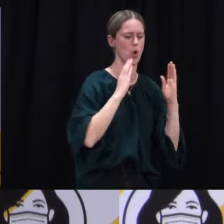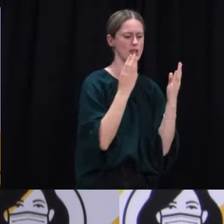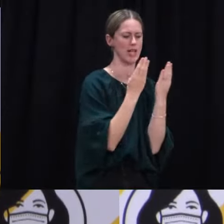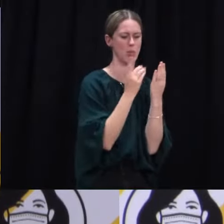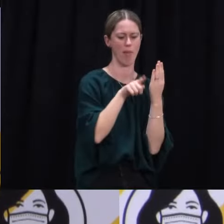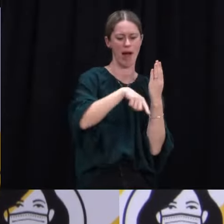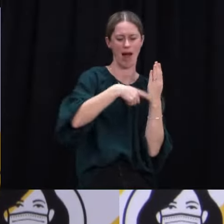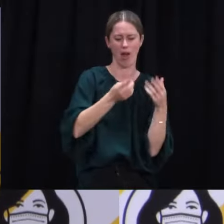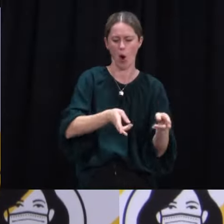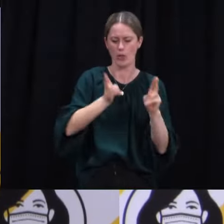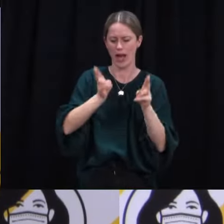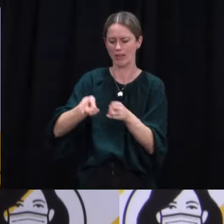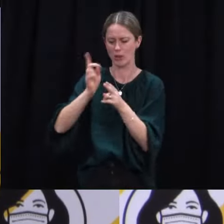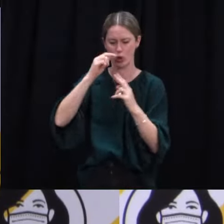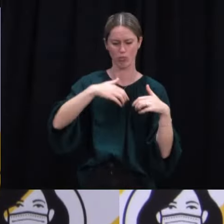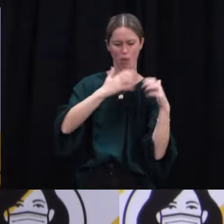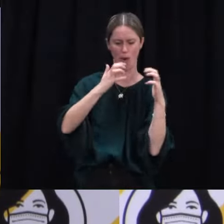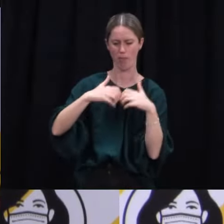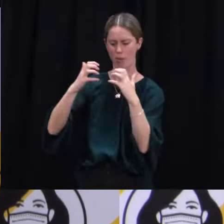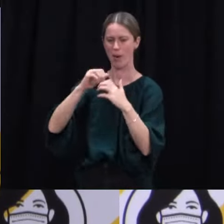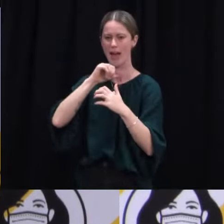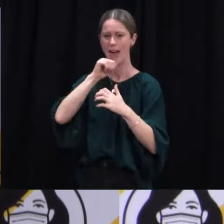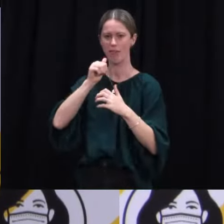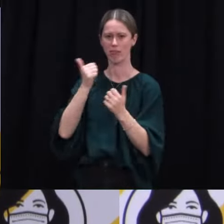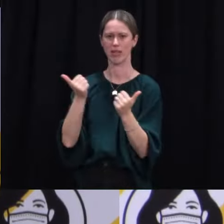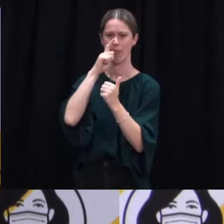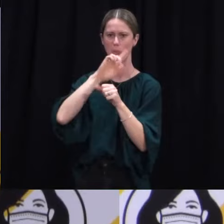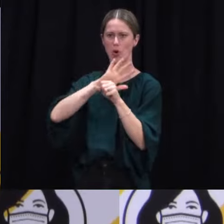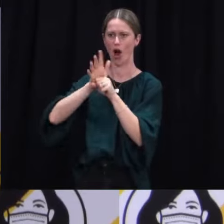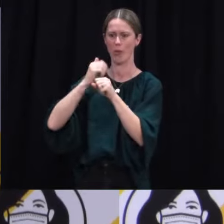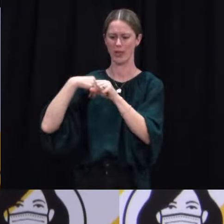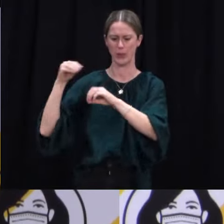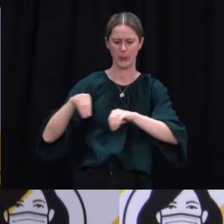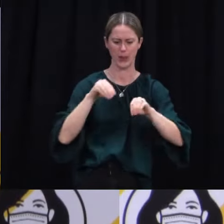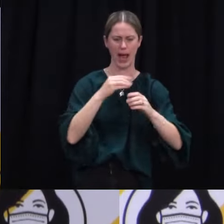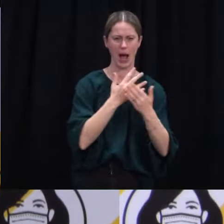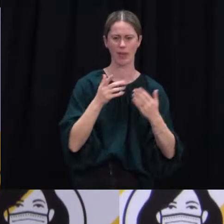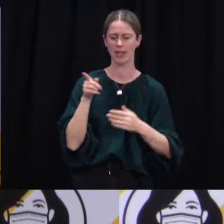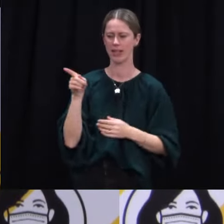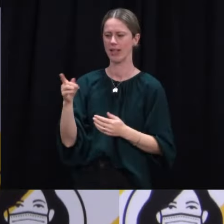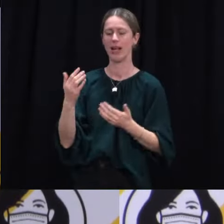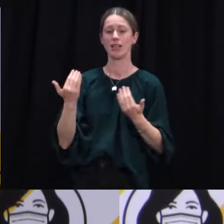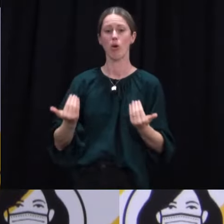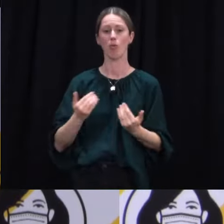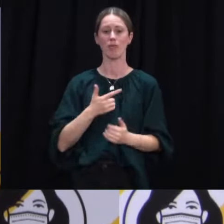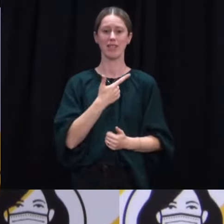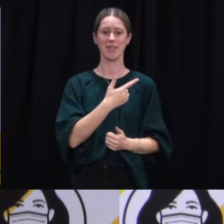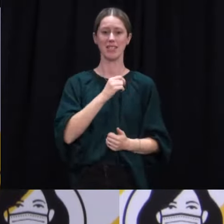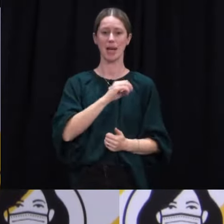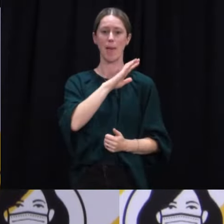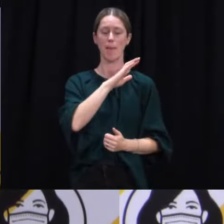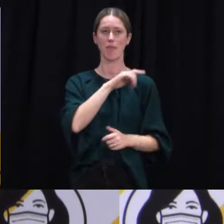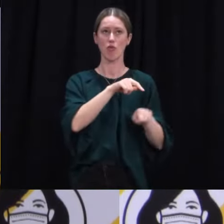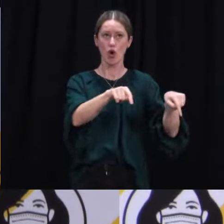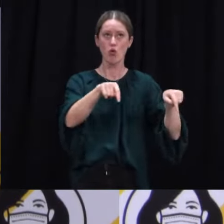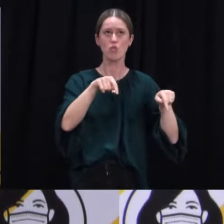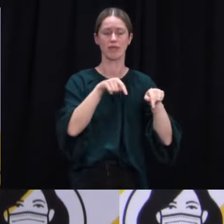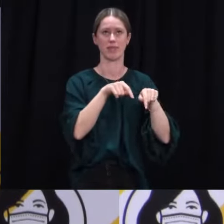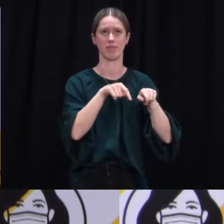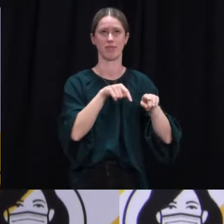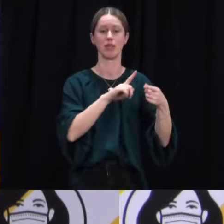in the country in the event of a massive outbreak? So we have, as at last count, I think there was around 70 beds still, or 70 rooms, I should